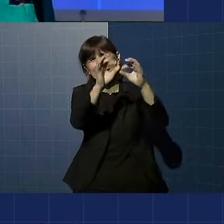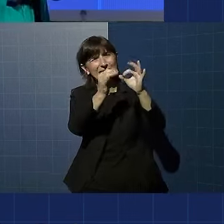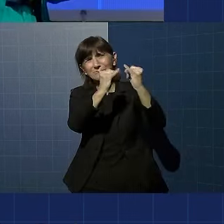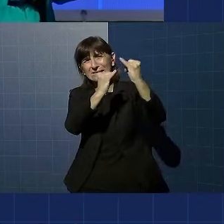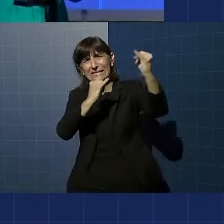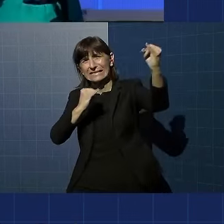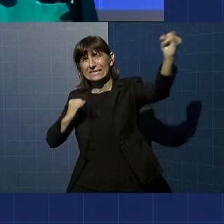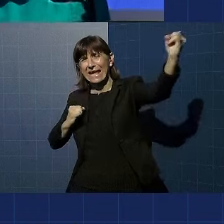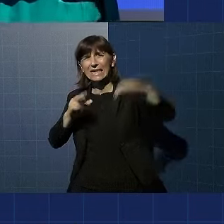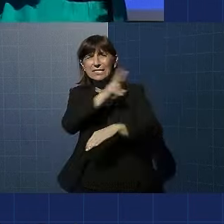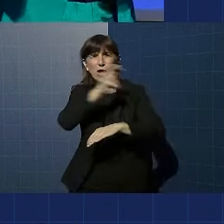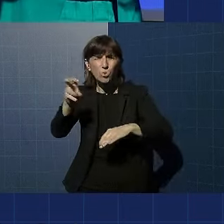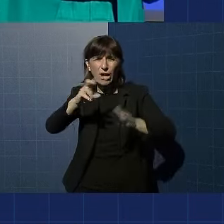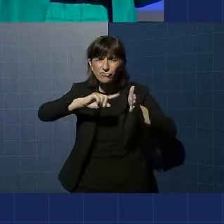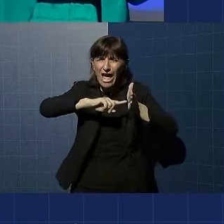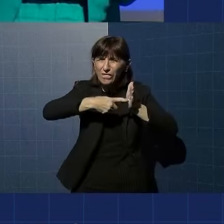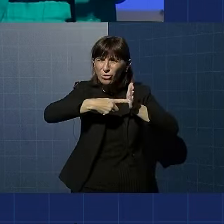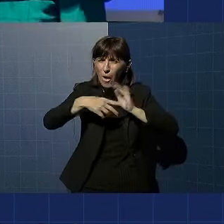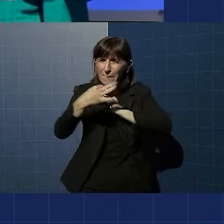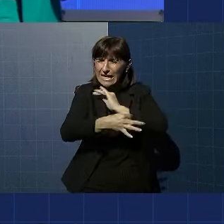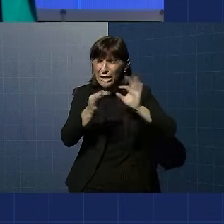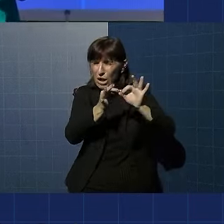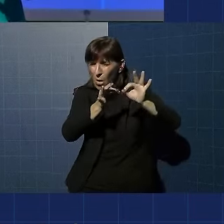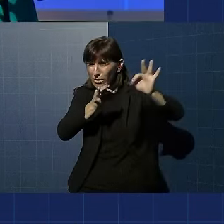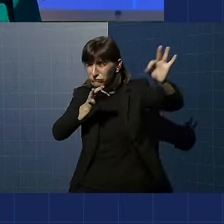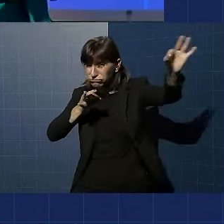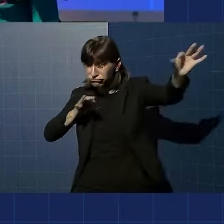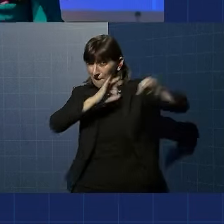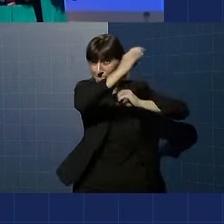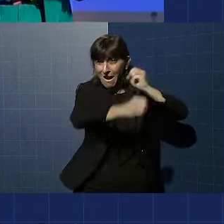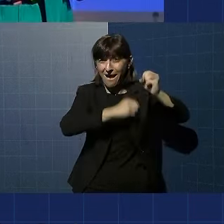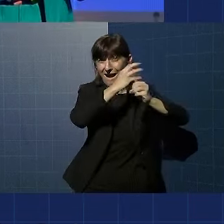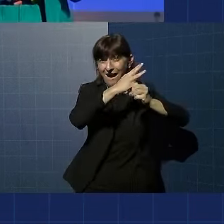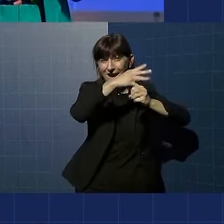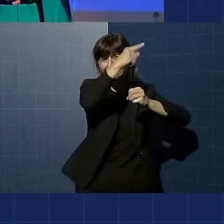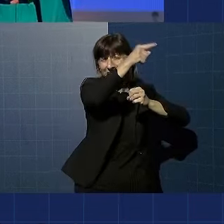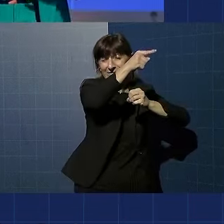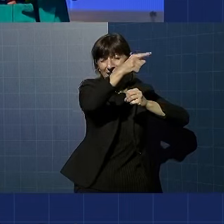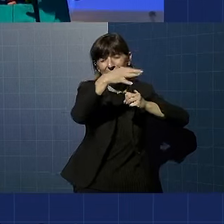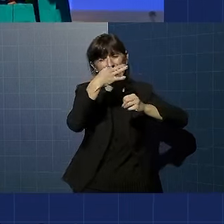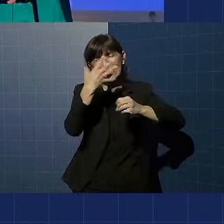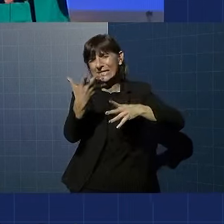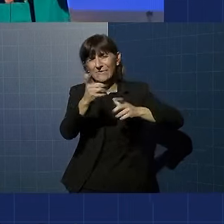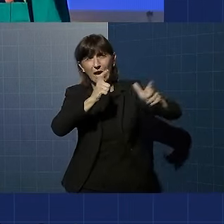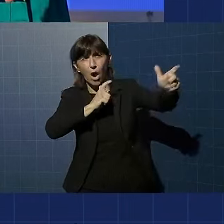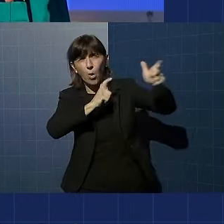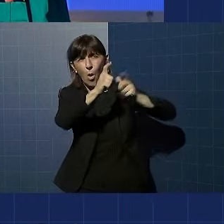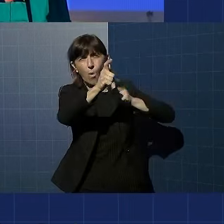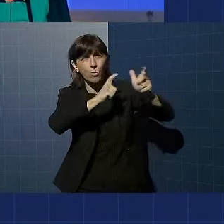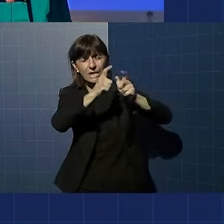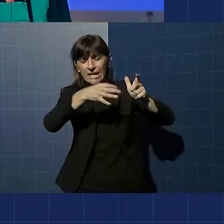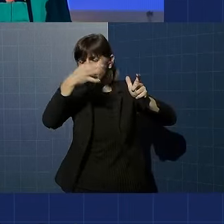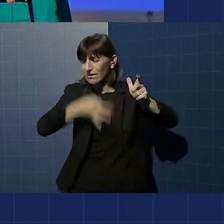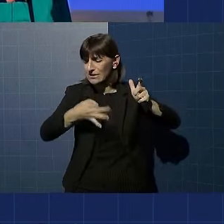of communication. There will be a delay, to some extent up to 20 minutes of delay, meaning I ask you